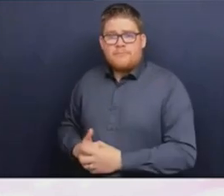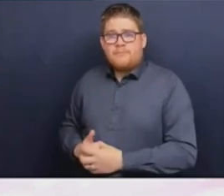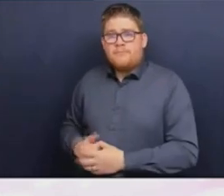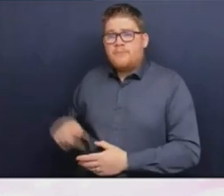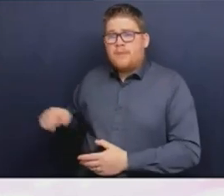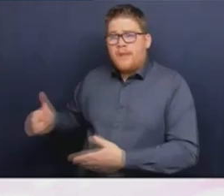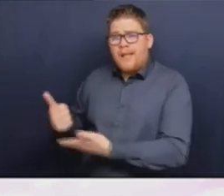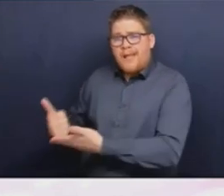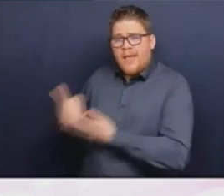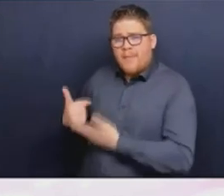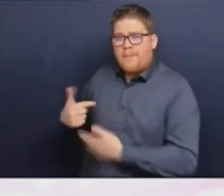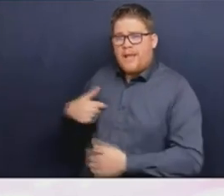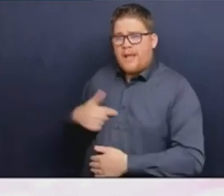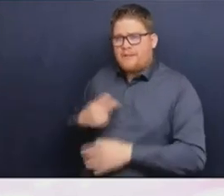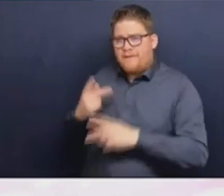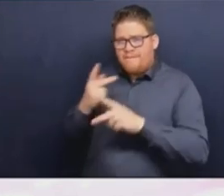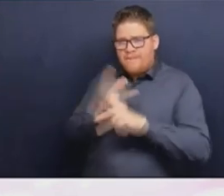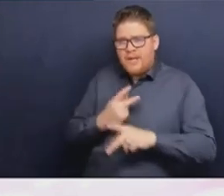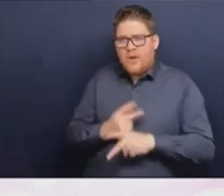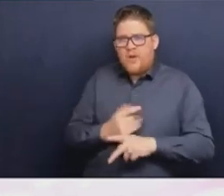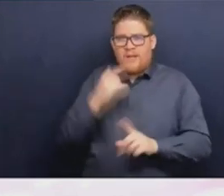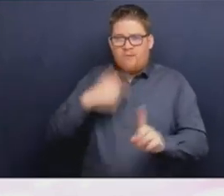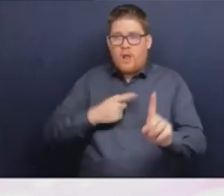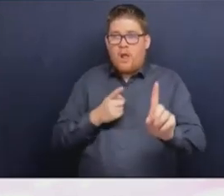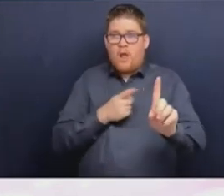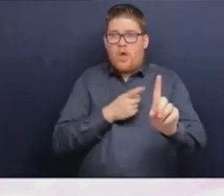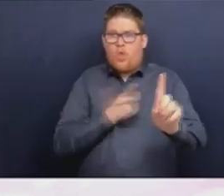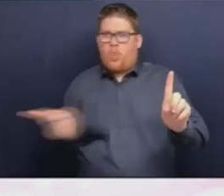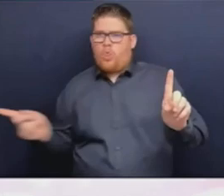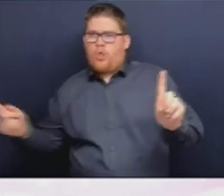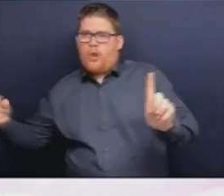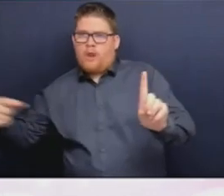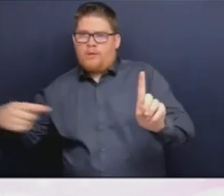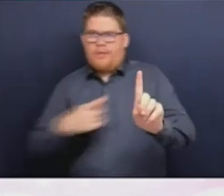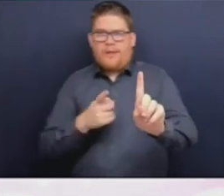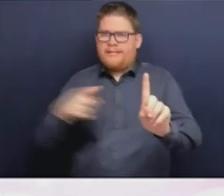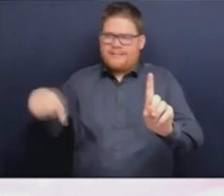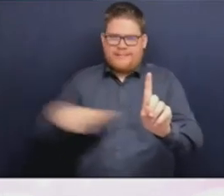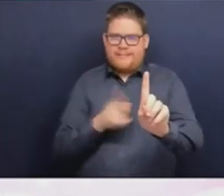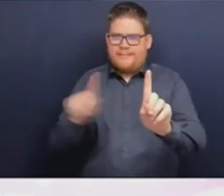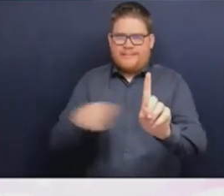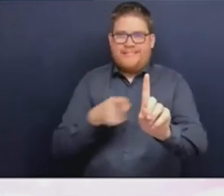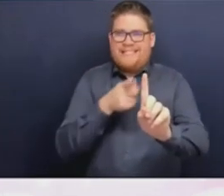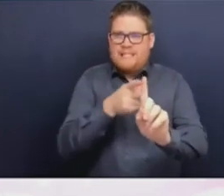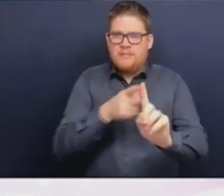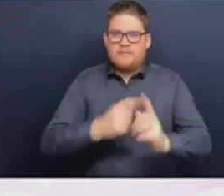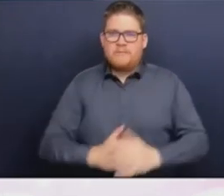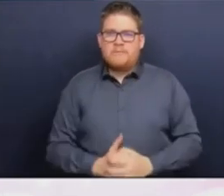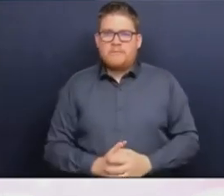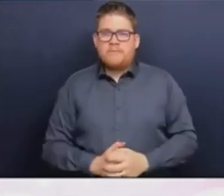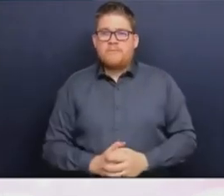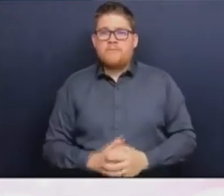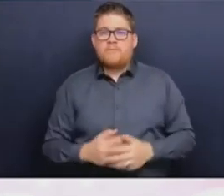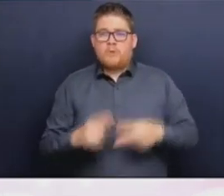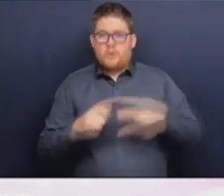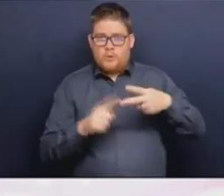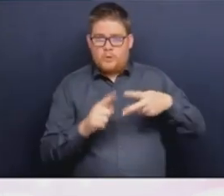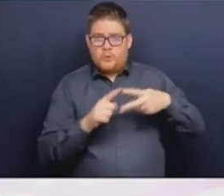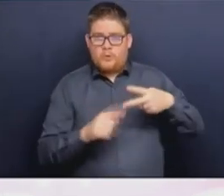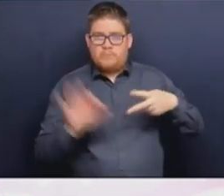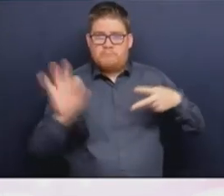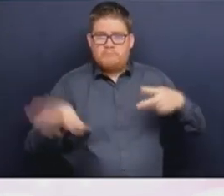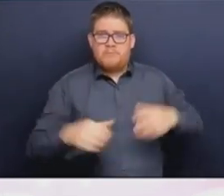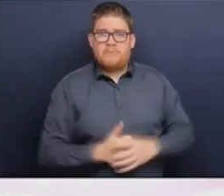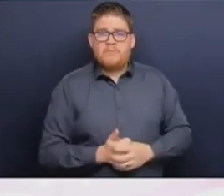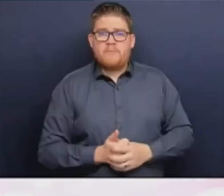there. But I completely suggest two things. One is metrics matter, and that doesn't